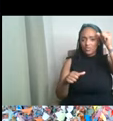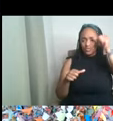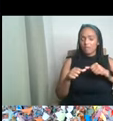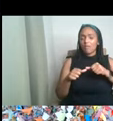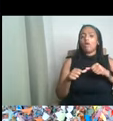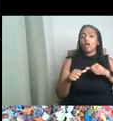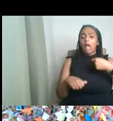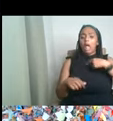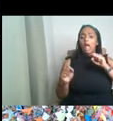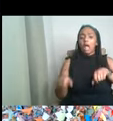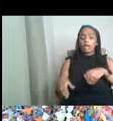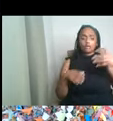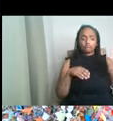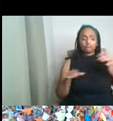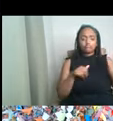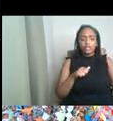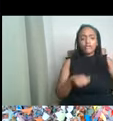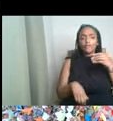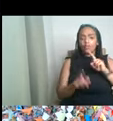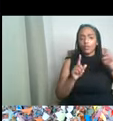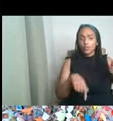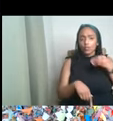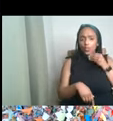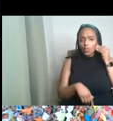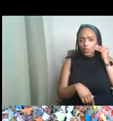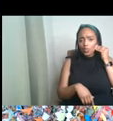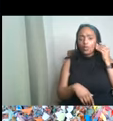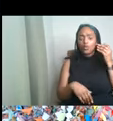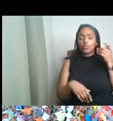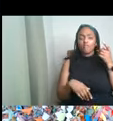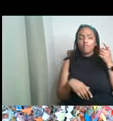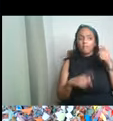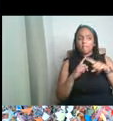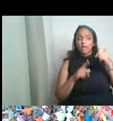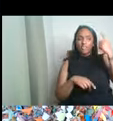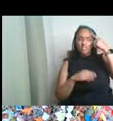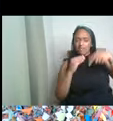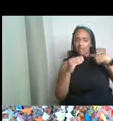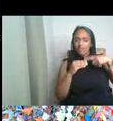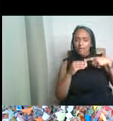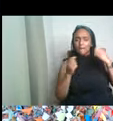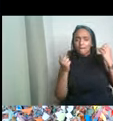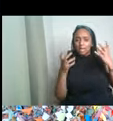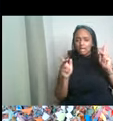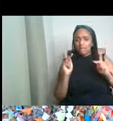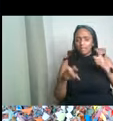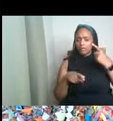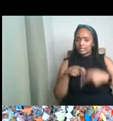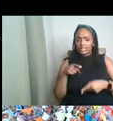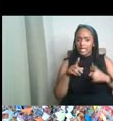always, and to think, oh my God, there are people that they can't go home from this, whatever.